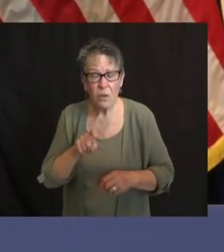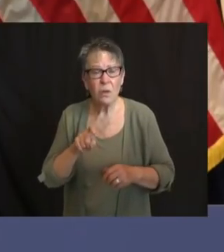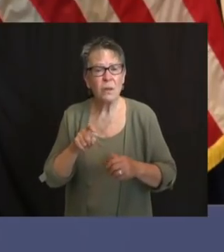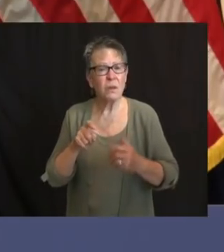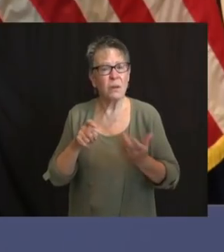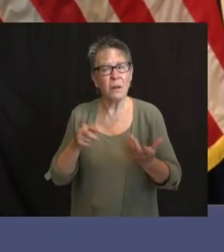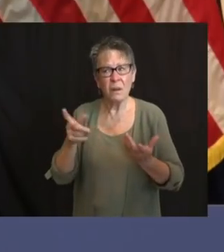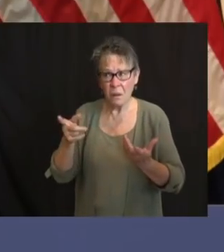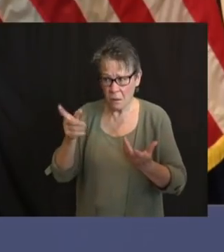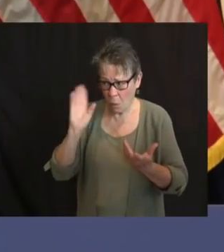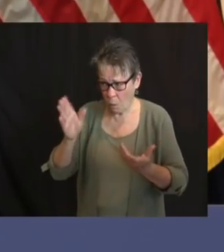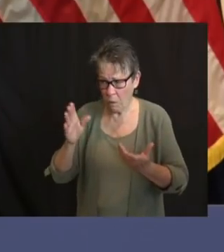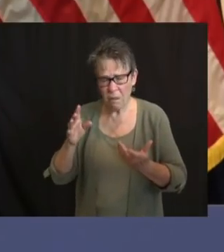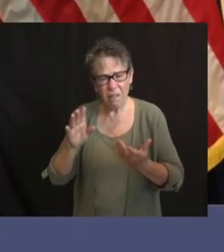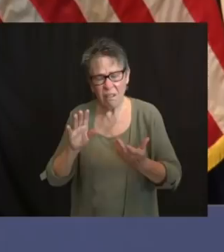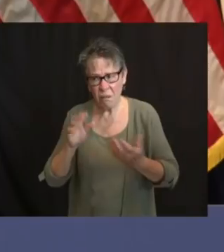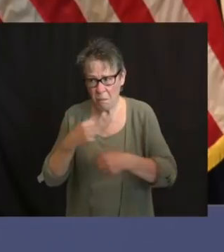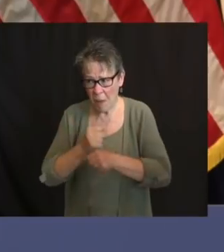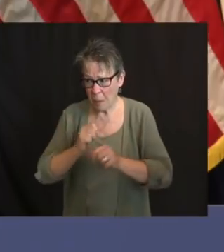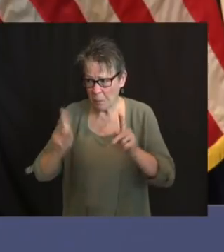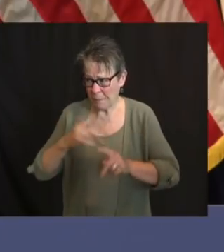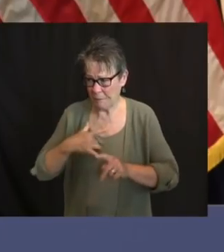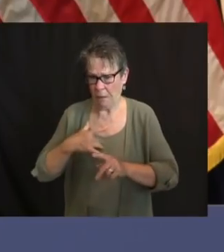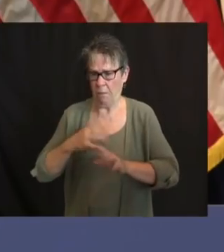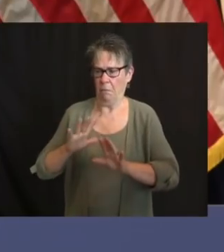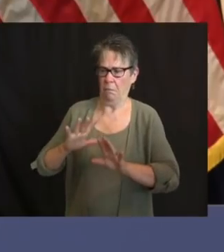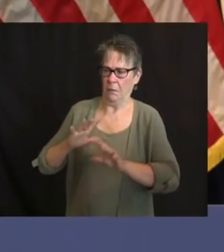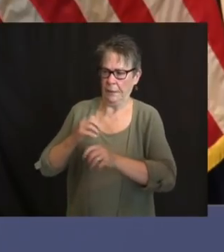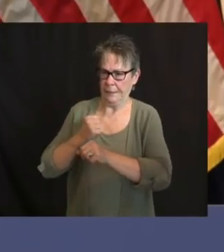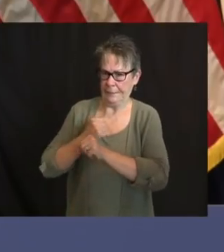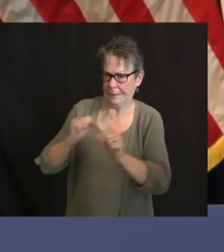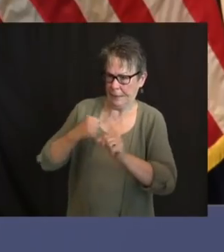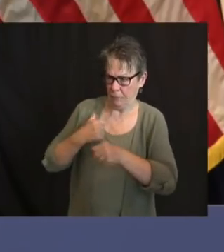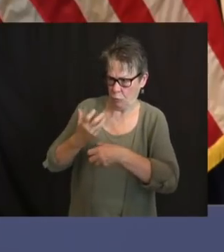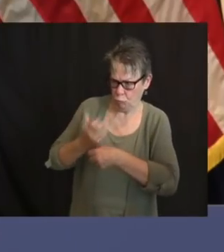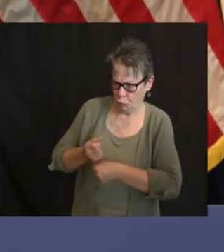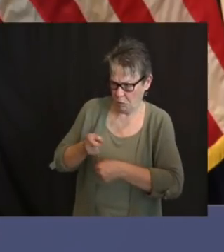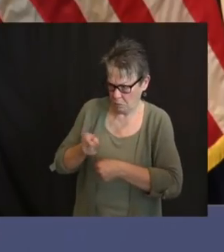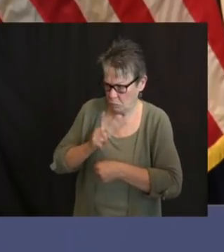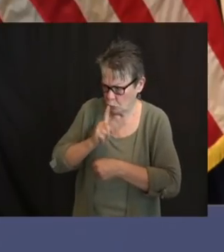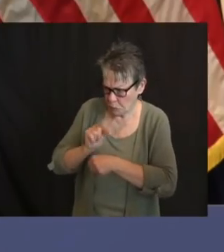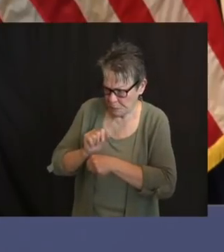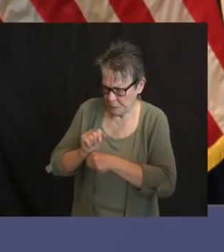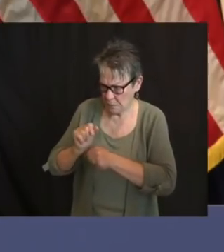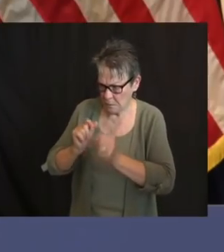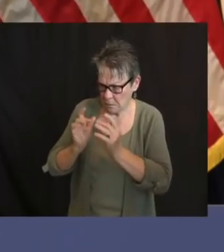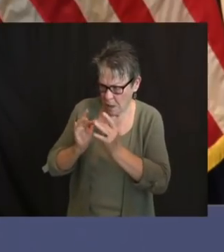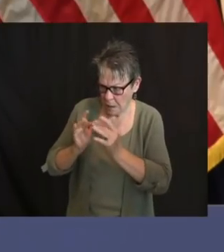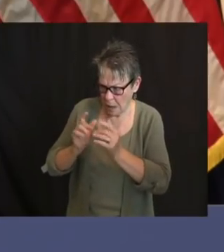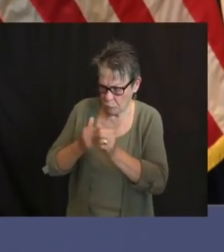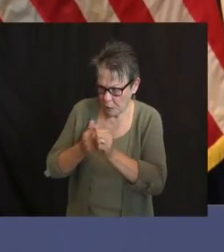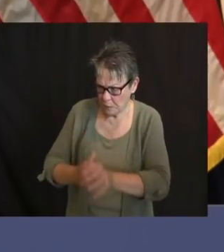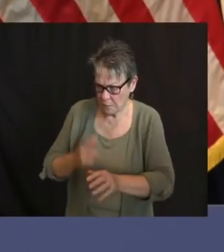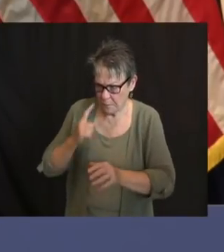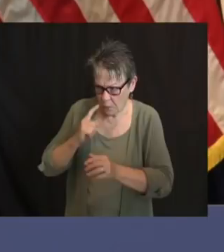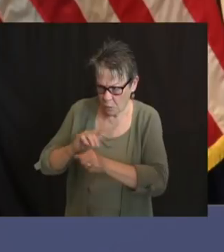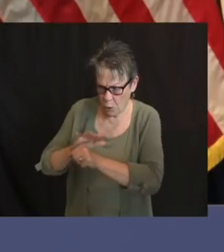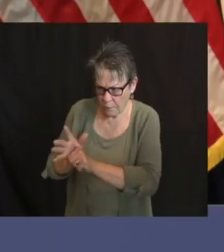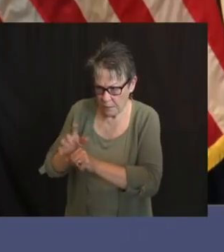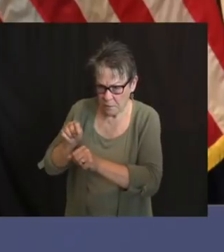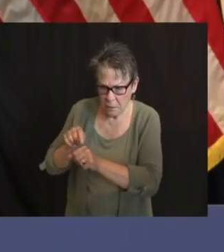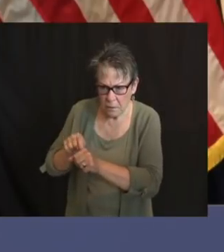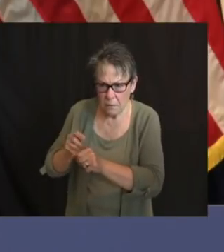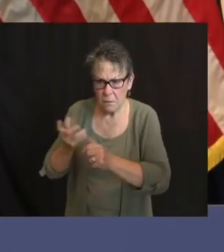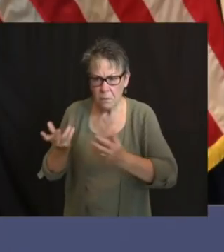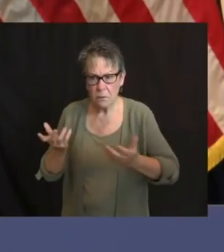somebody refuses to cooperate with a contact tracer? And second contact tracing question, are you